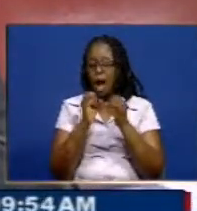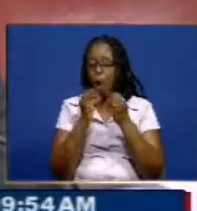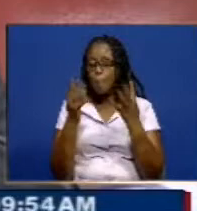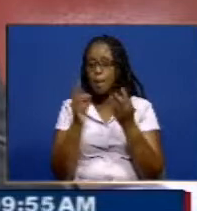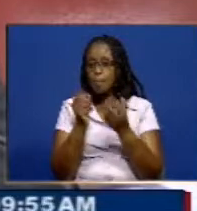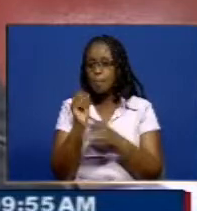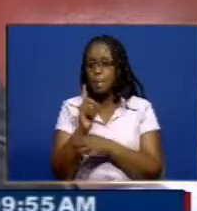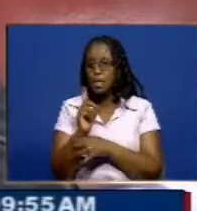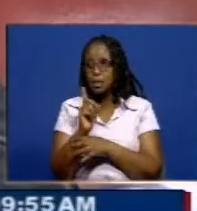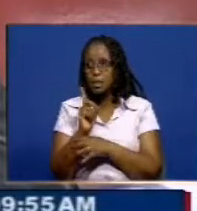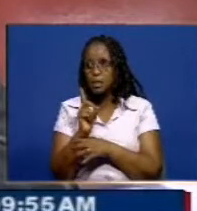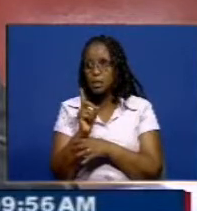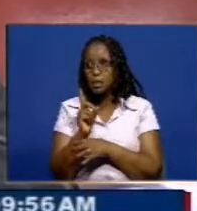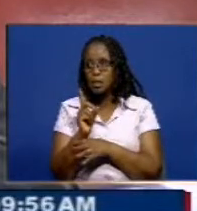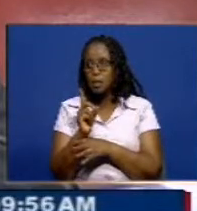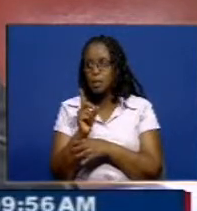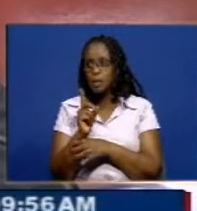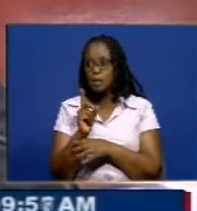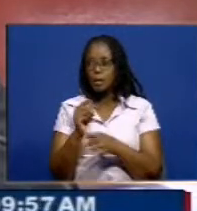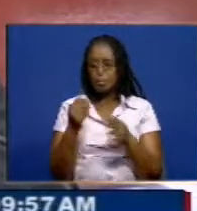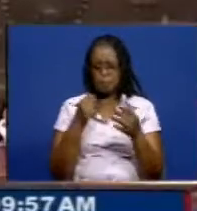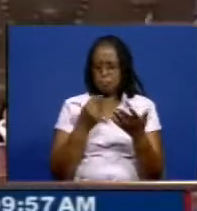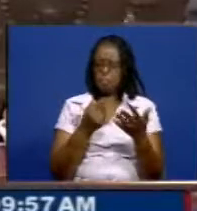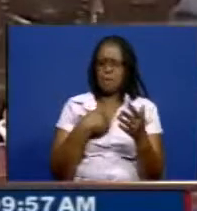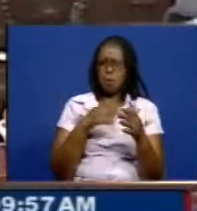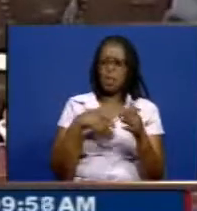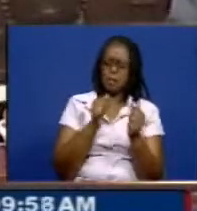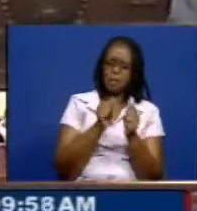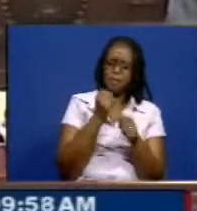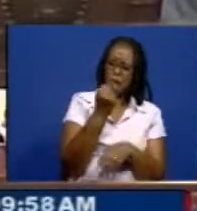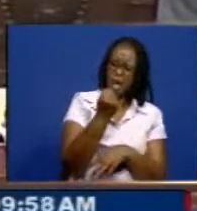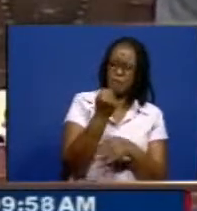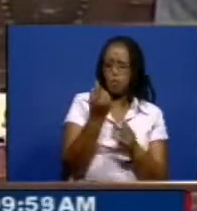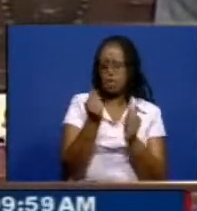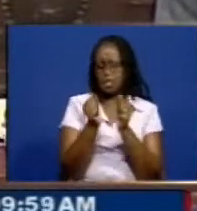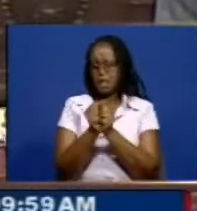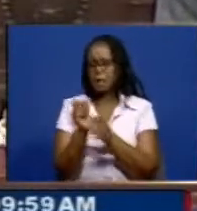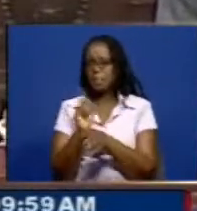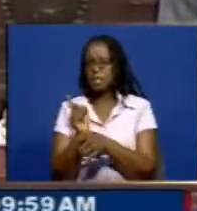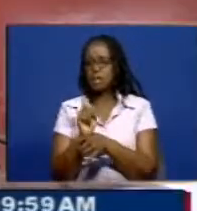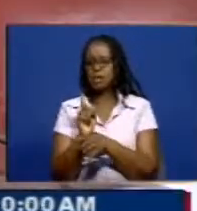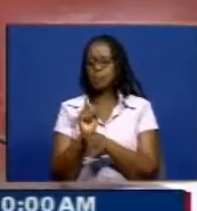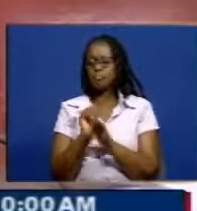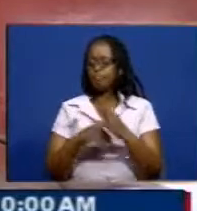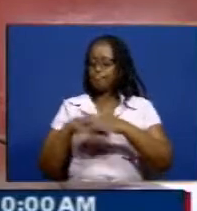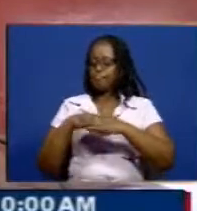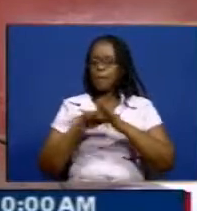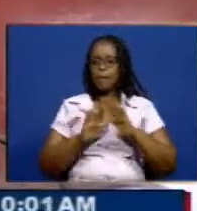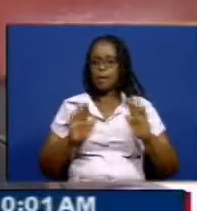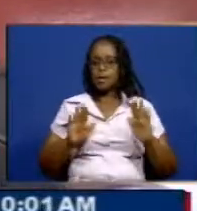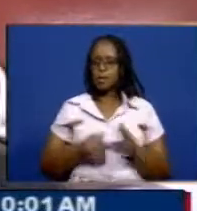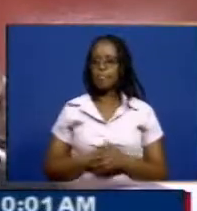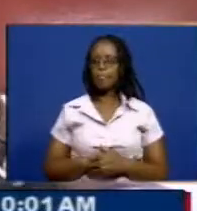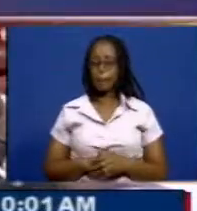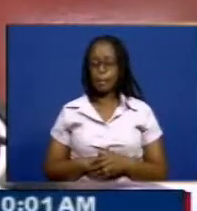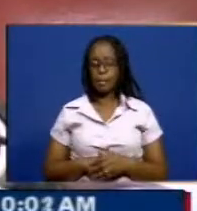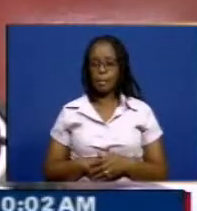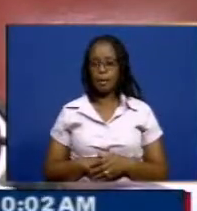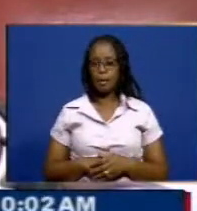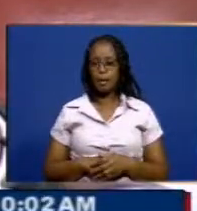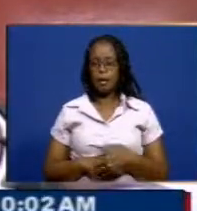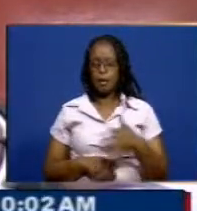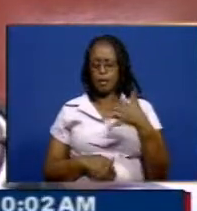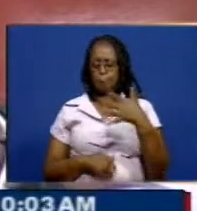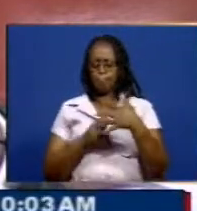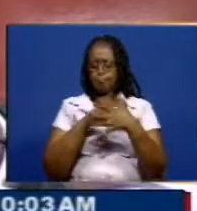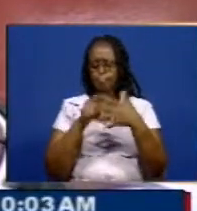summary. Mine will take no more than 5-10 minutes. Oh, thank you. Proceed. They won't be long. Proceed. Chairman, the first issue that we wish to